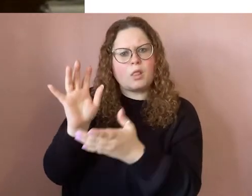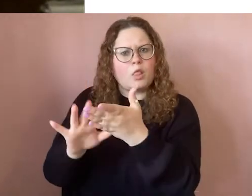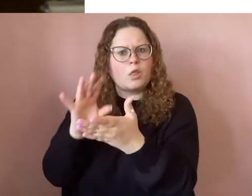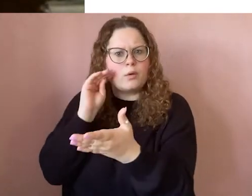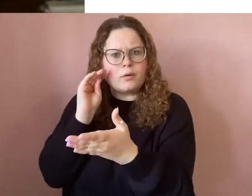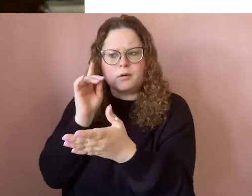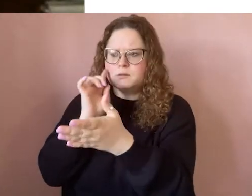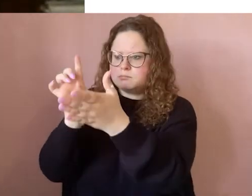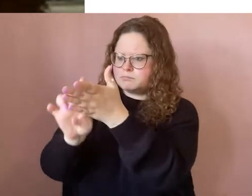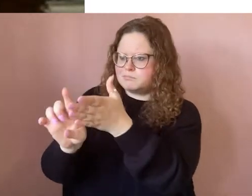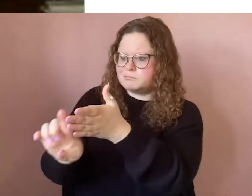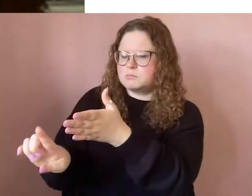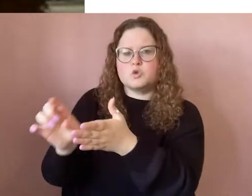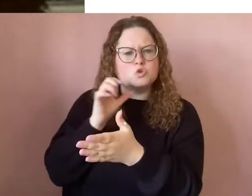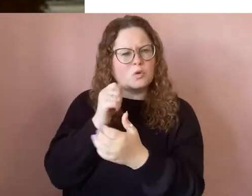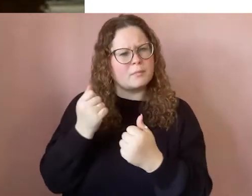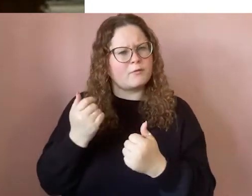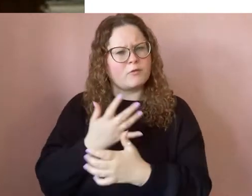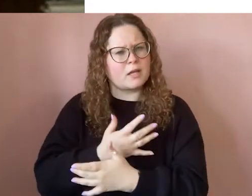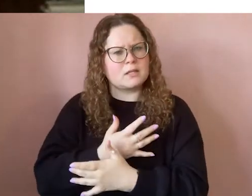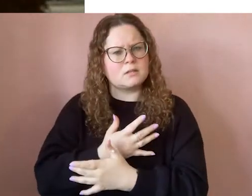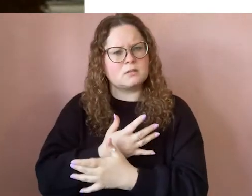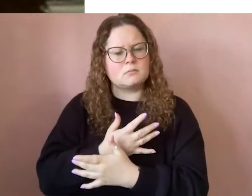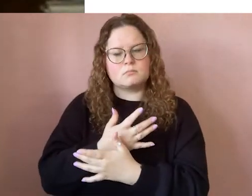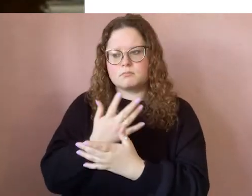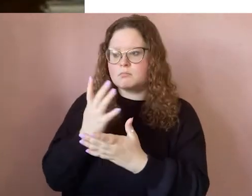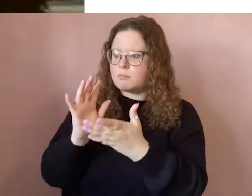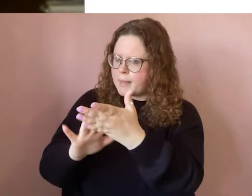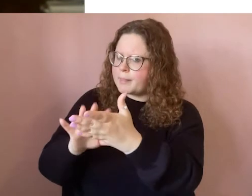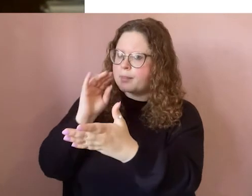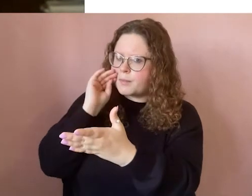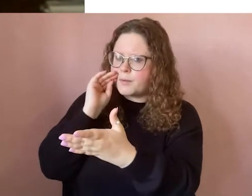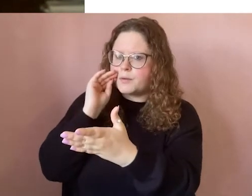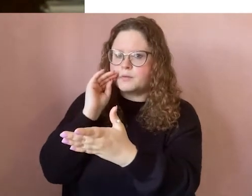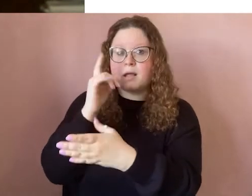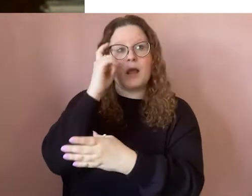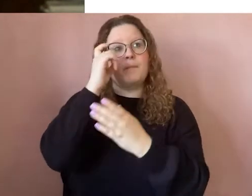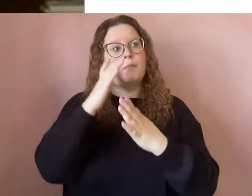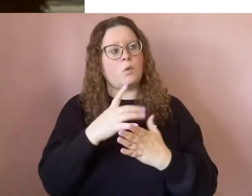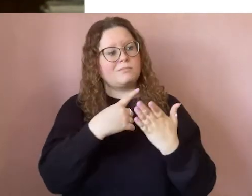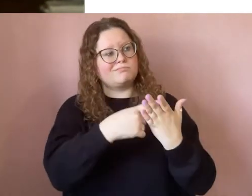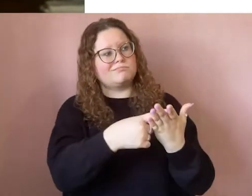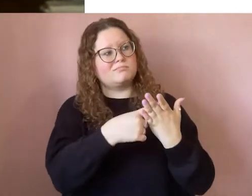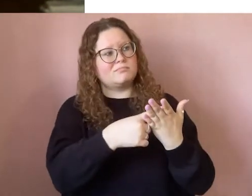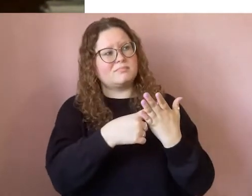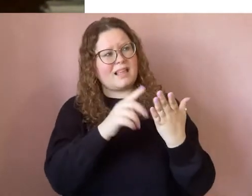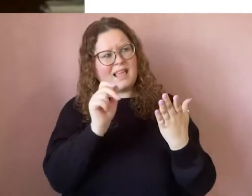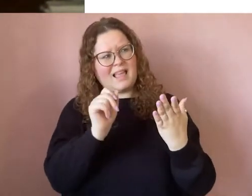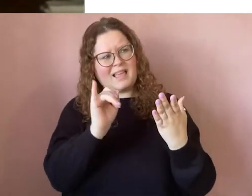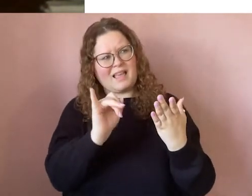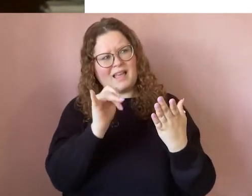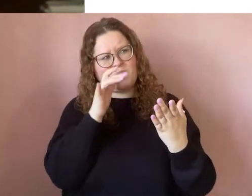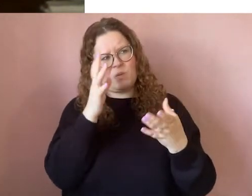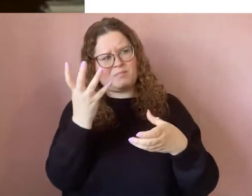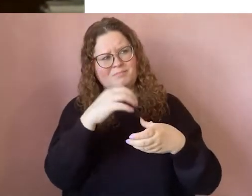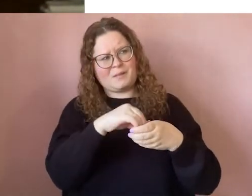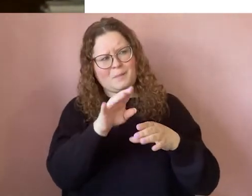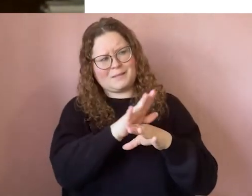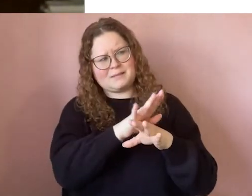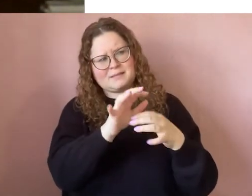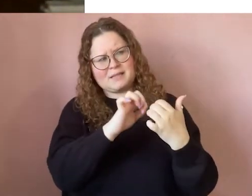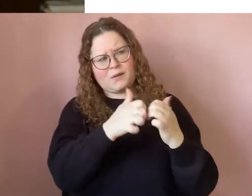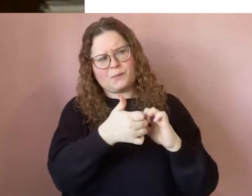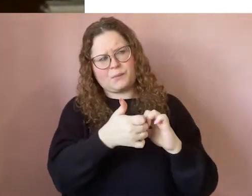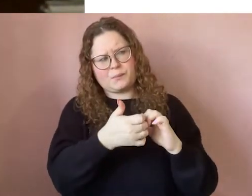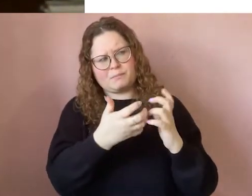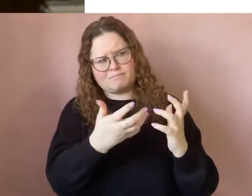sentient beings. I say to those scientists, we are people, not sentient beings, although the term is